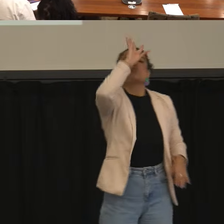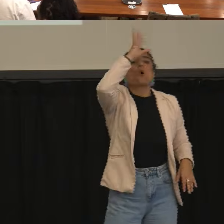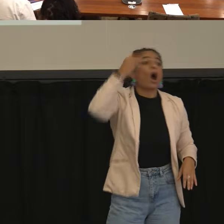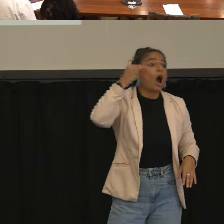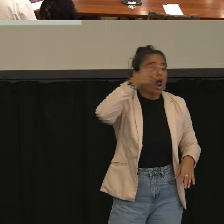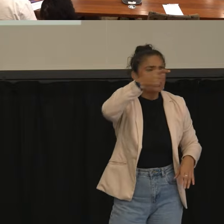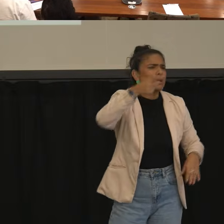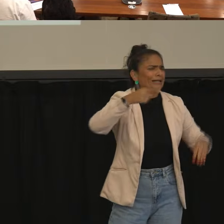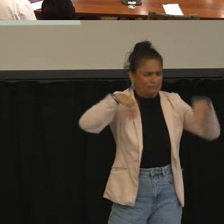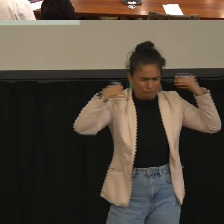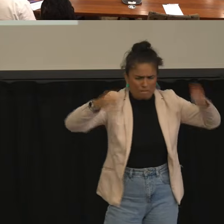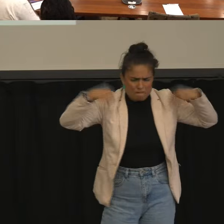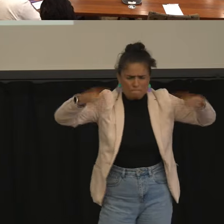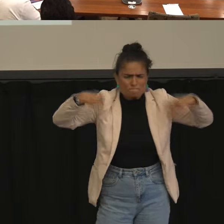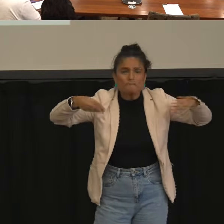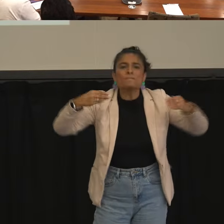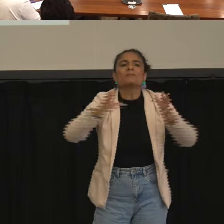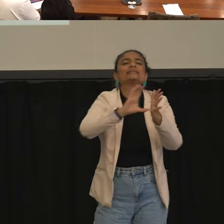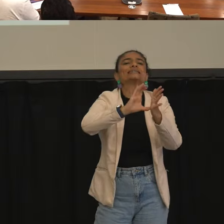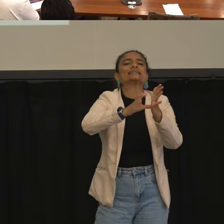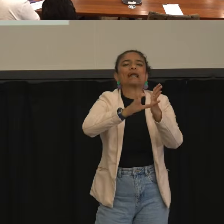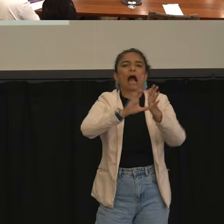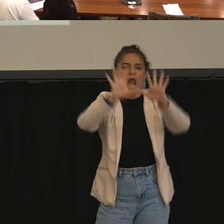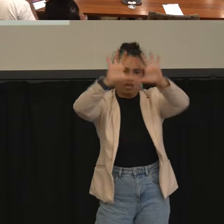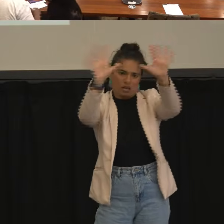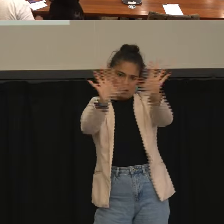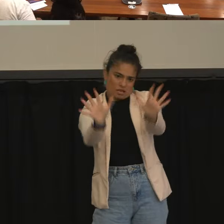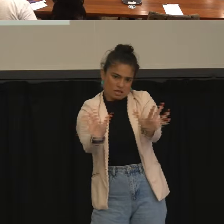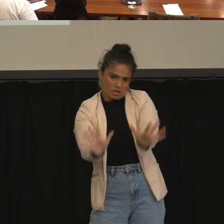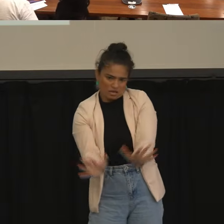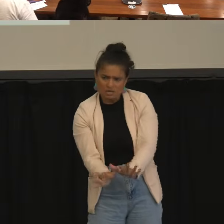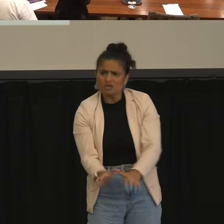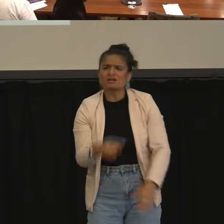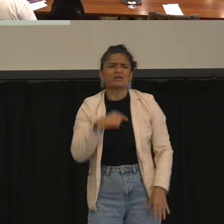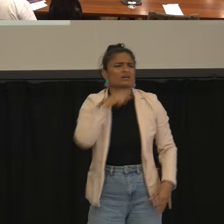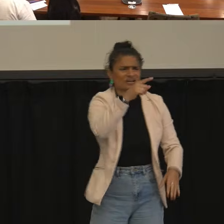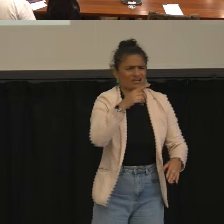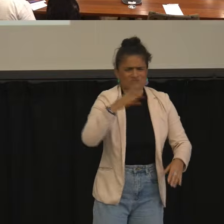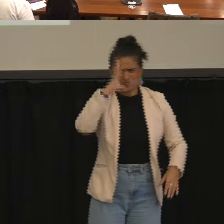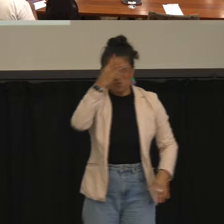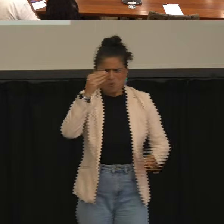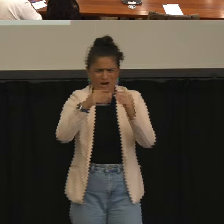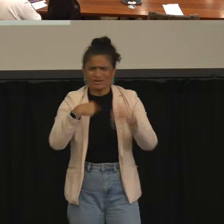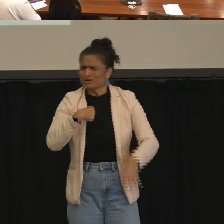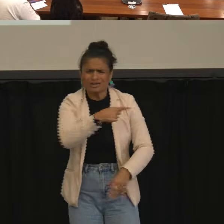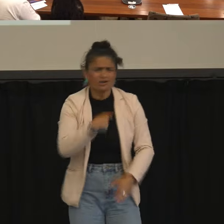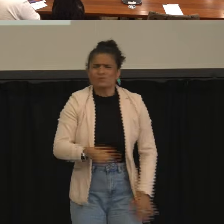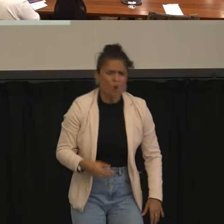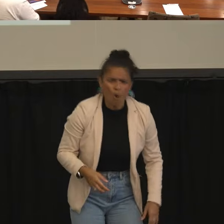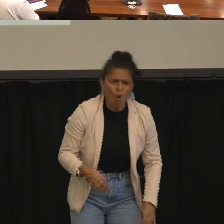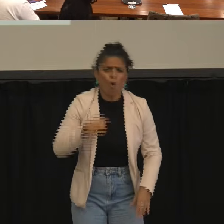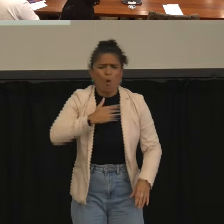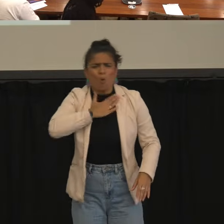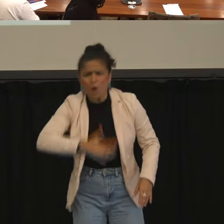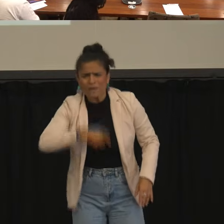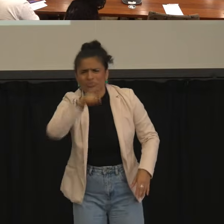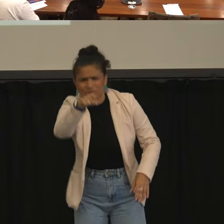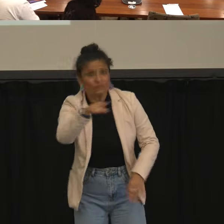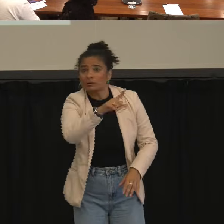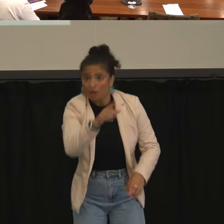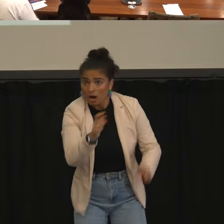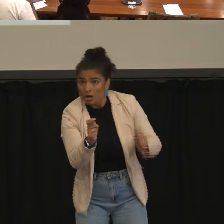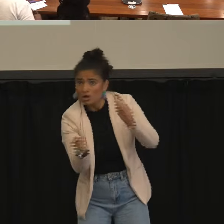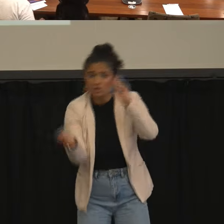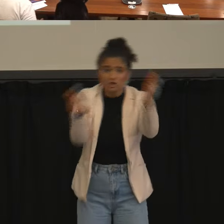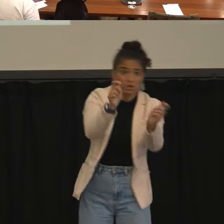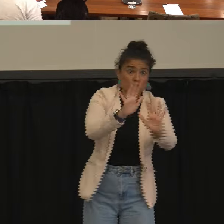We loaded everything onto the Excel. Juan then came up with a design. And on the